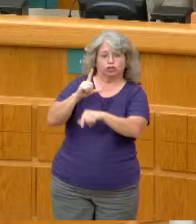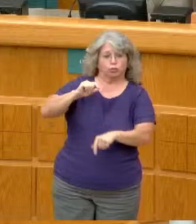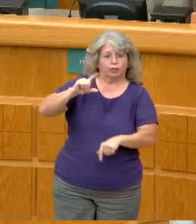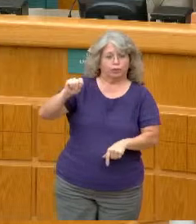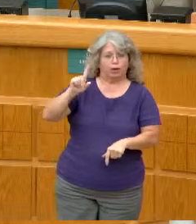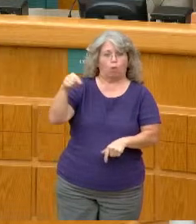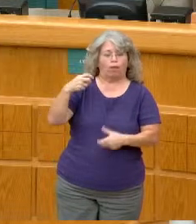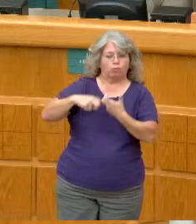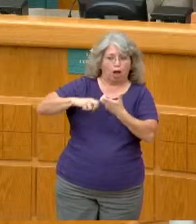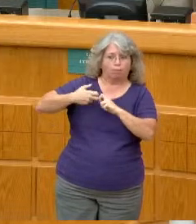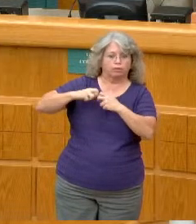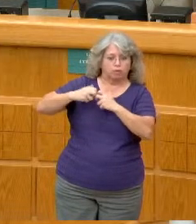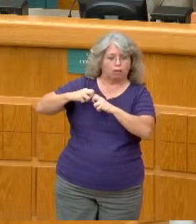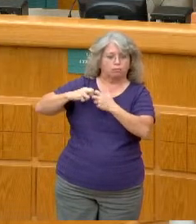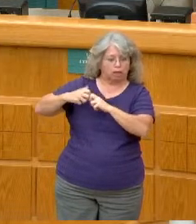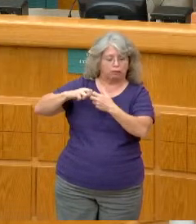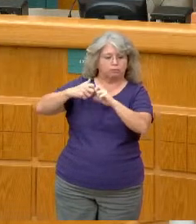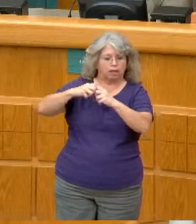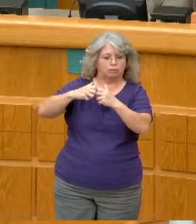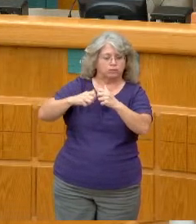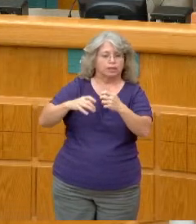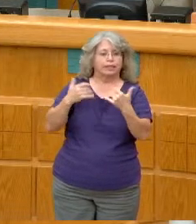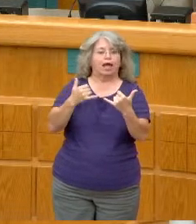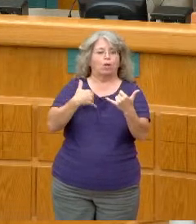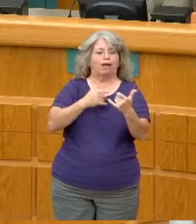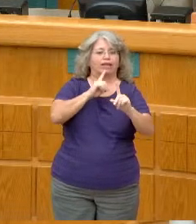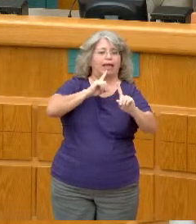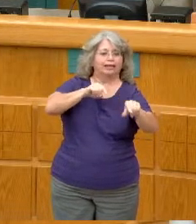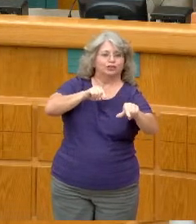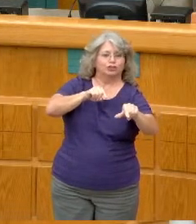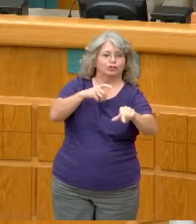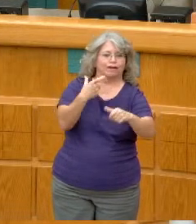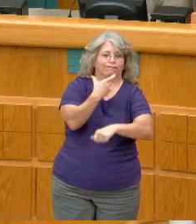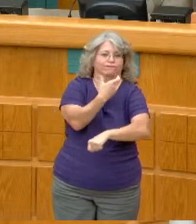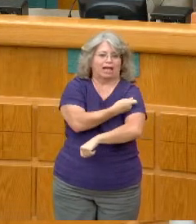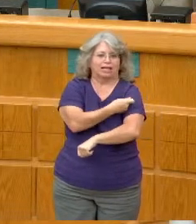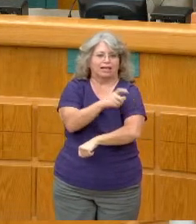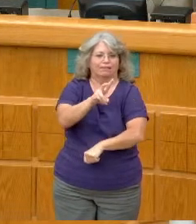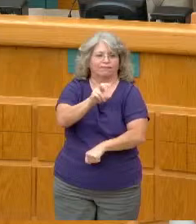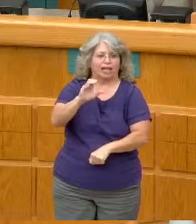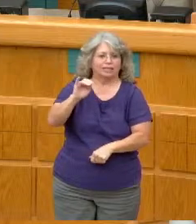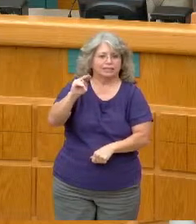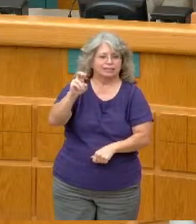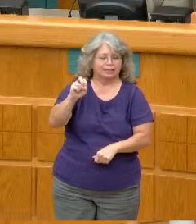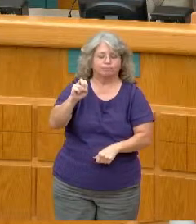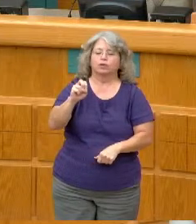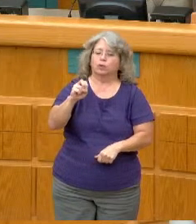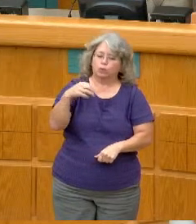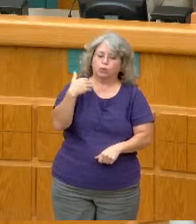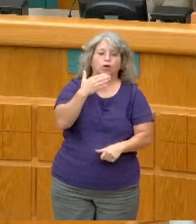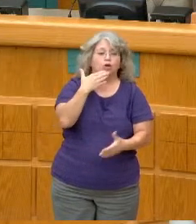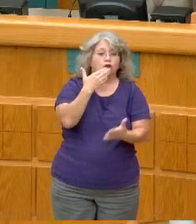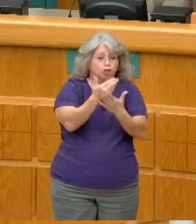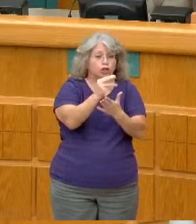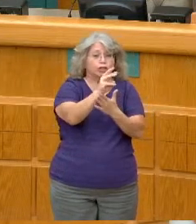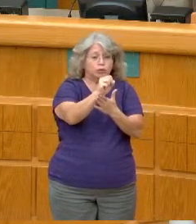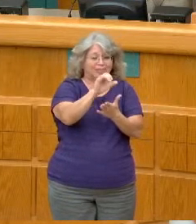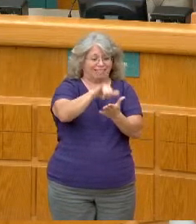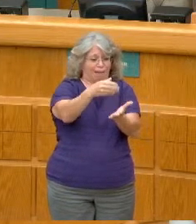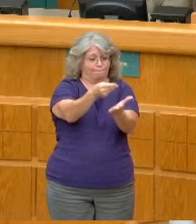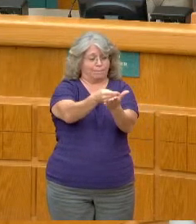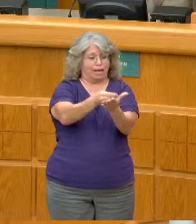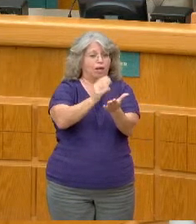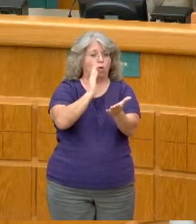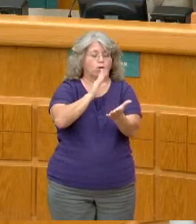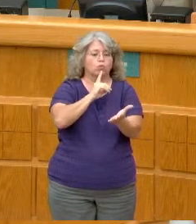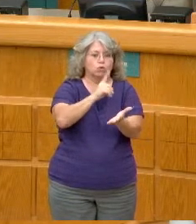will, but we're proactive now. Now we have the answer to the problem. In 2020, we only had problems.